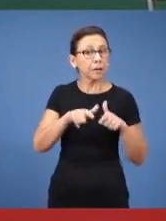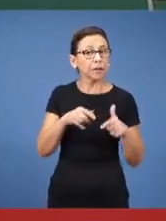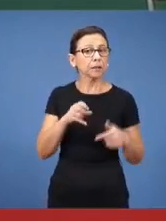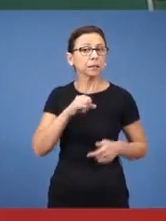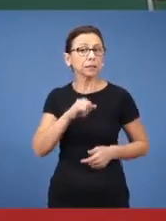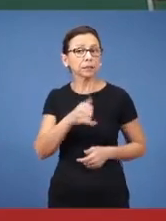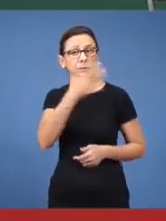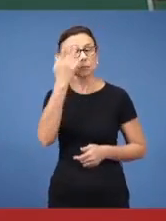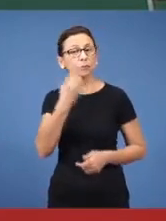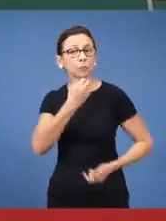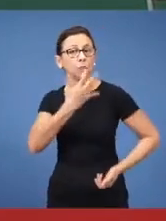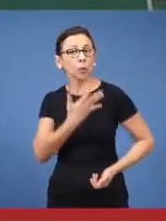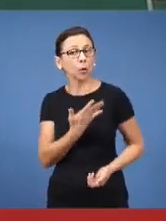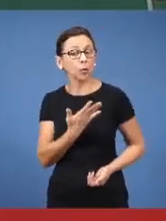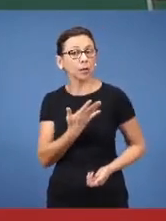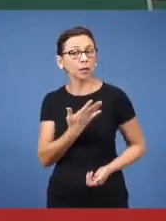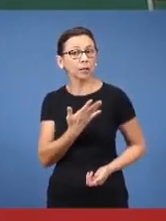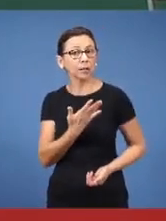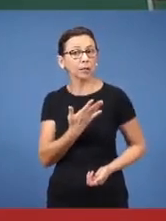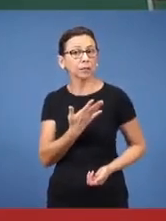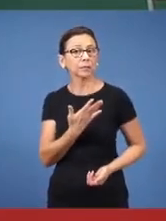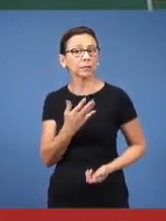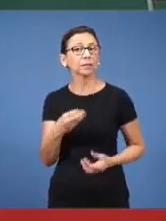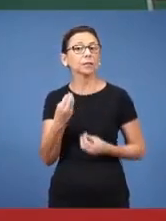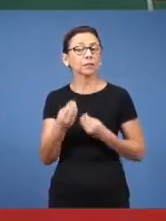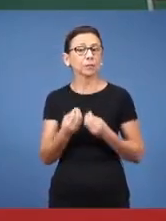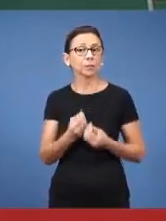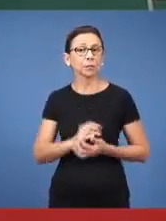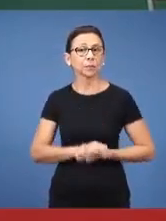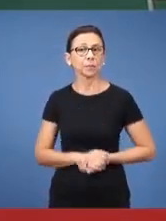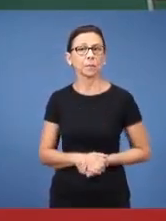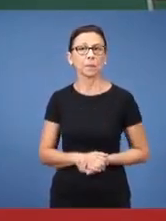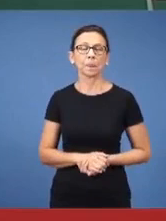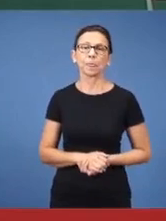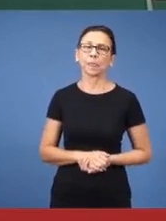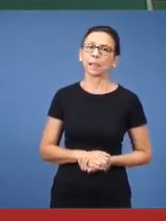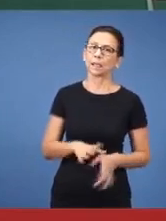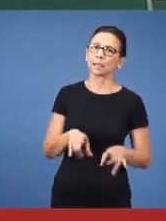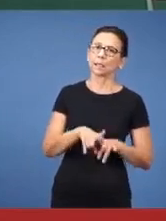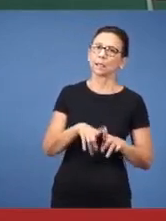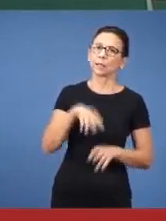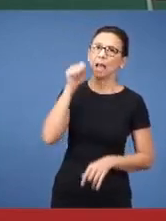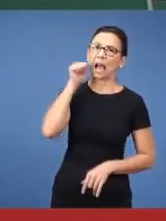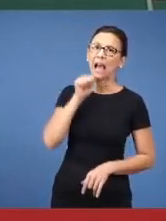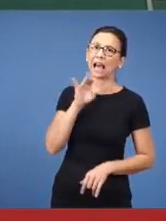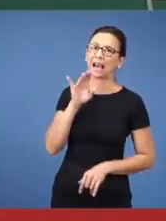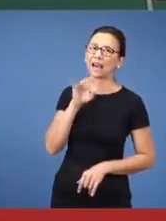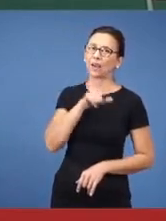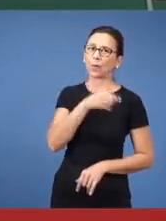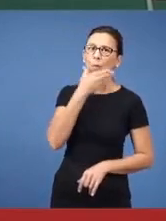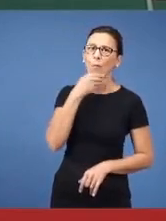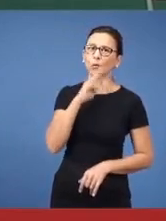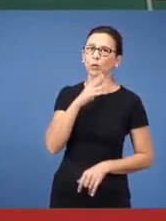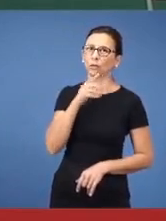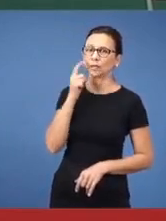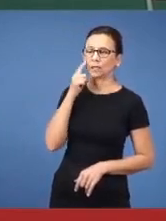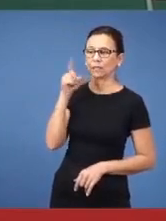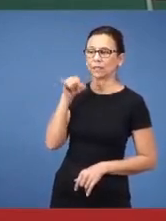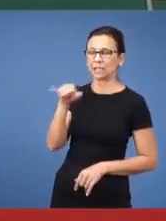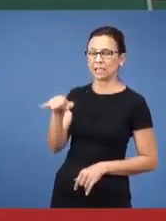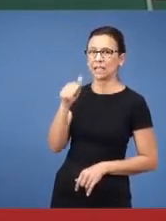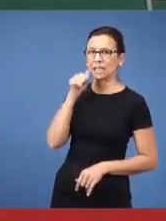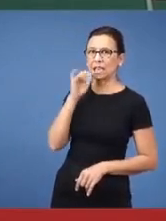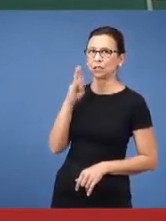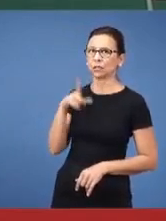The sustenance that he has to give. Today is the other way around. Today the groom wants to know if the bride has money,